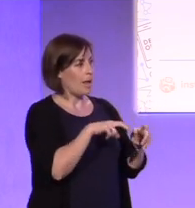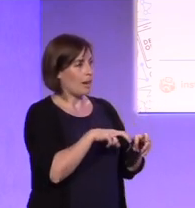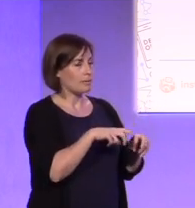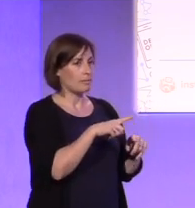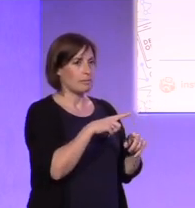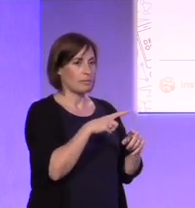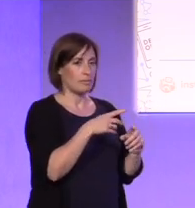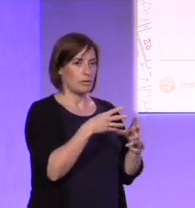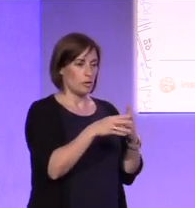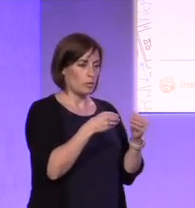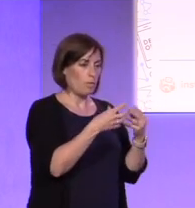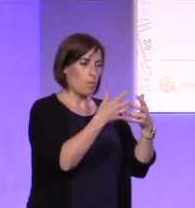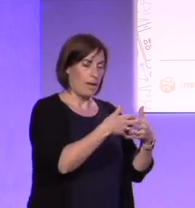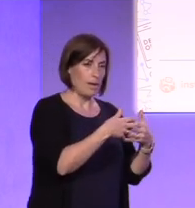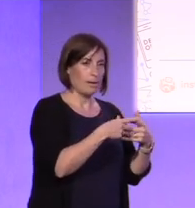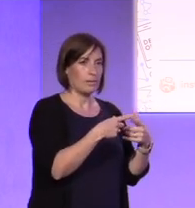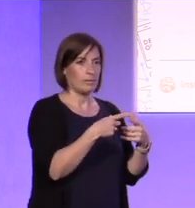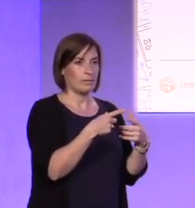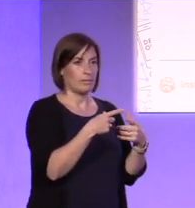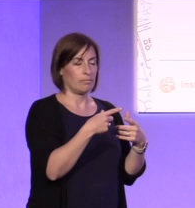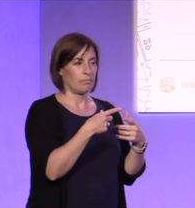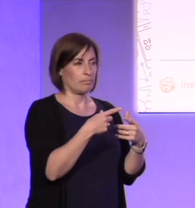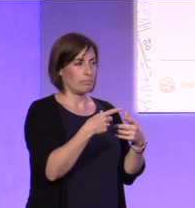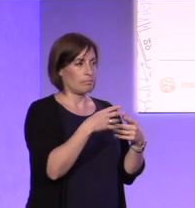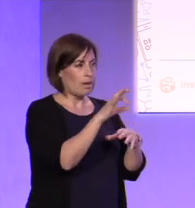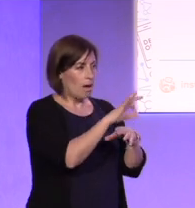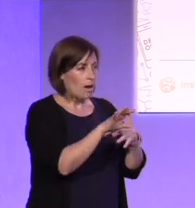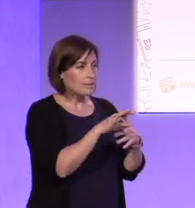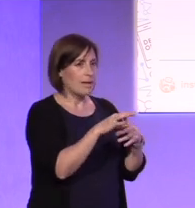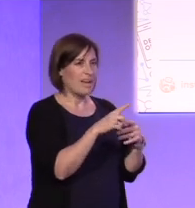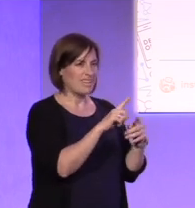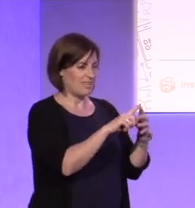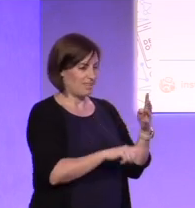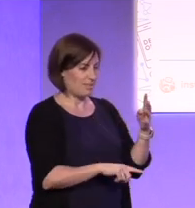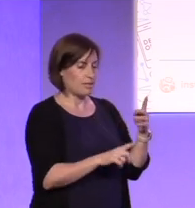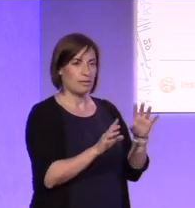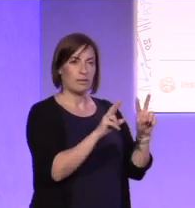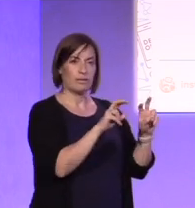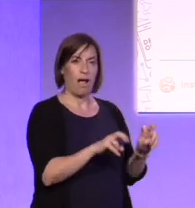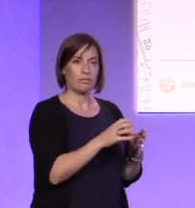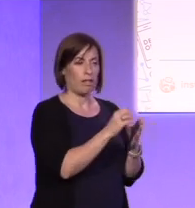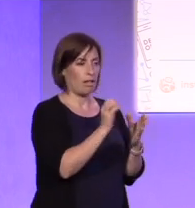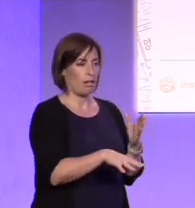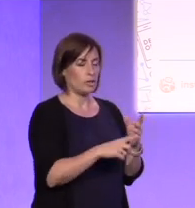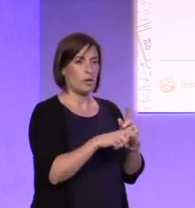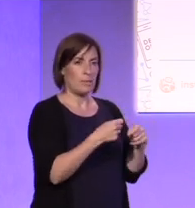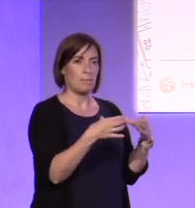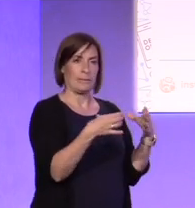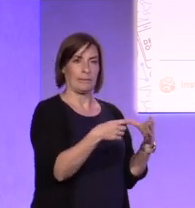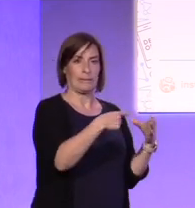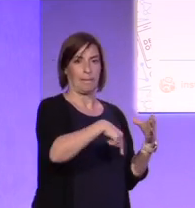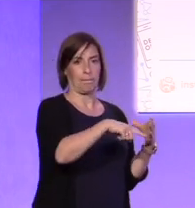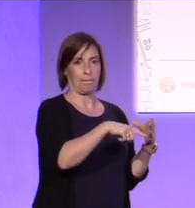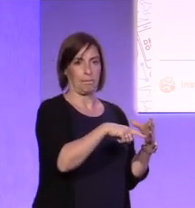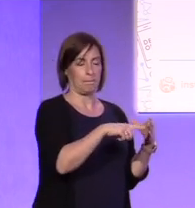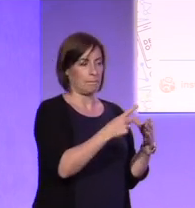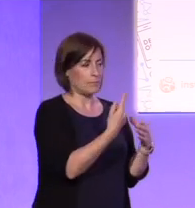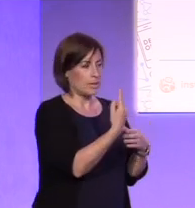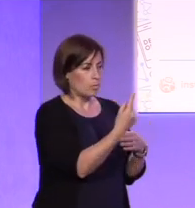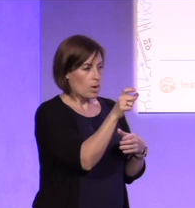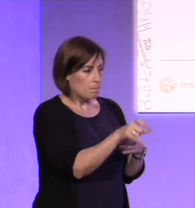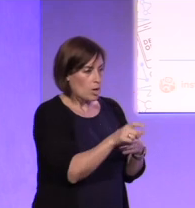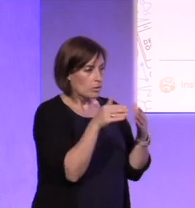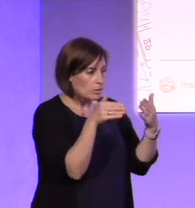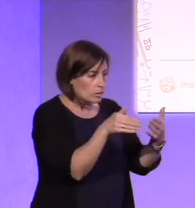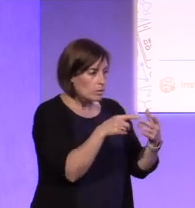UX architects, and we created this concept of the development team. This was about shifting the focus away from the individual to